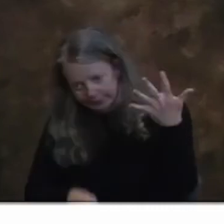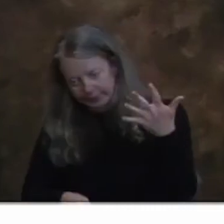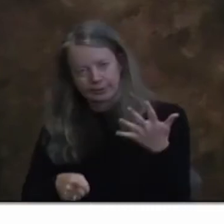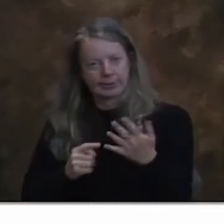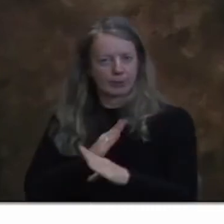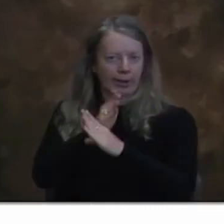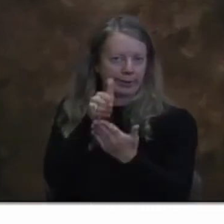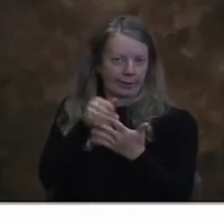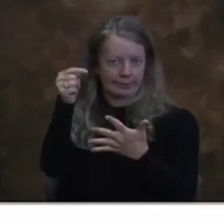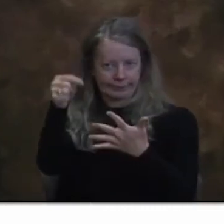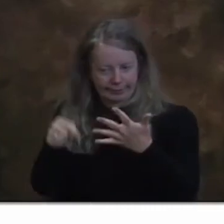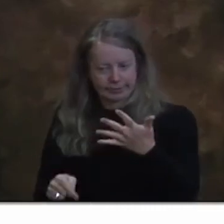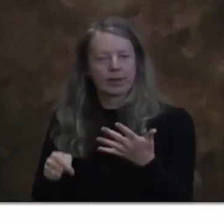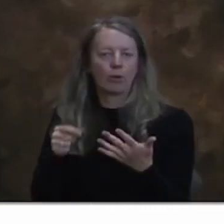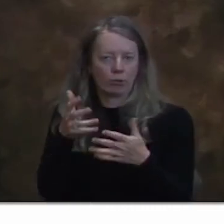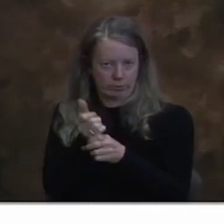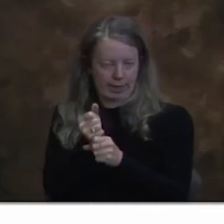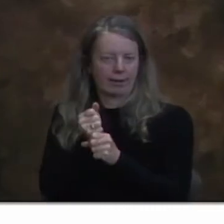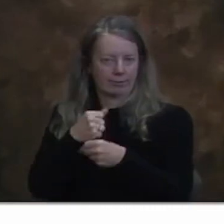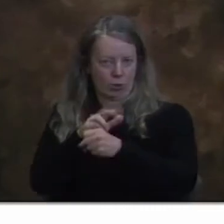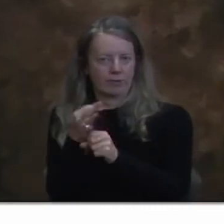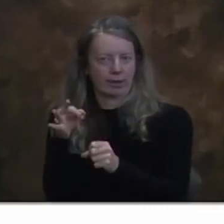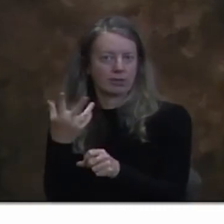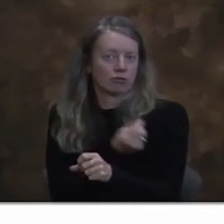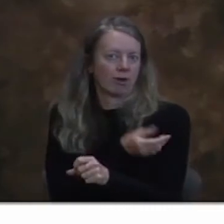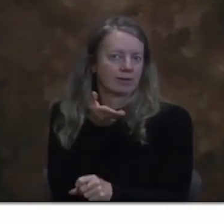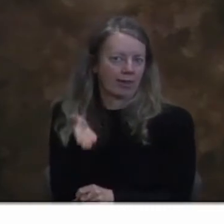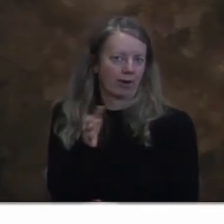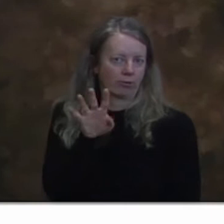into our immunization clinic several weeks ago.